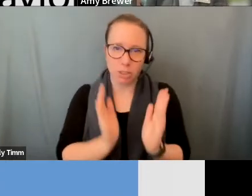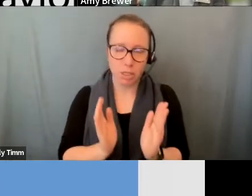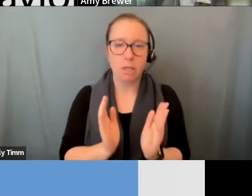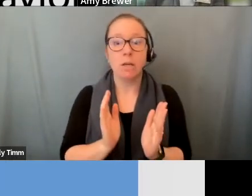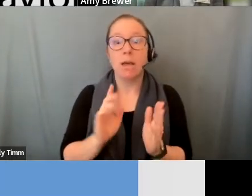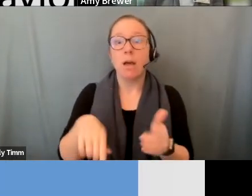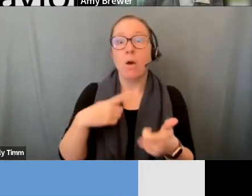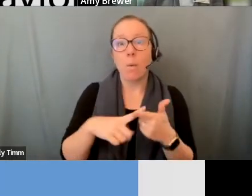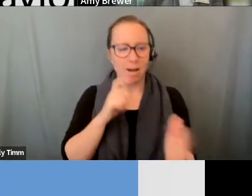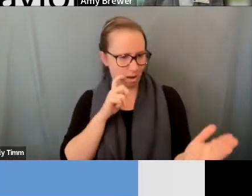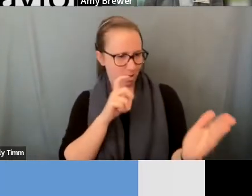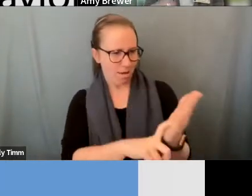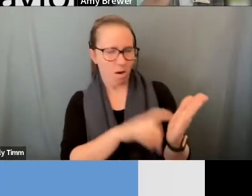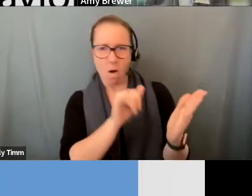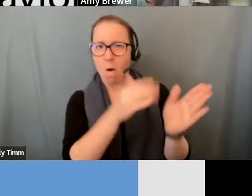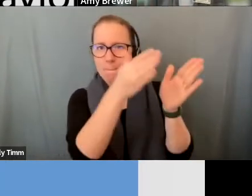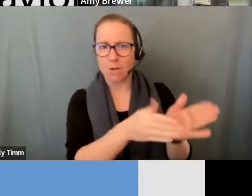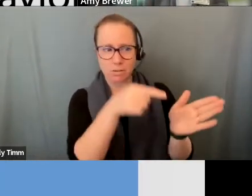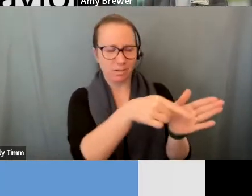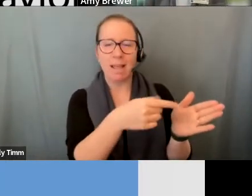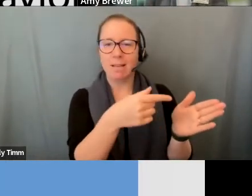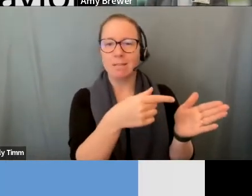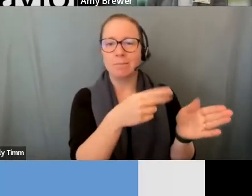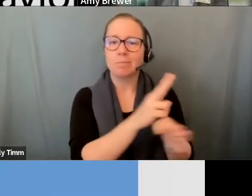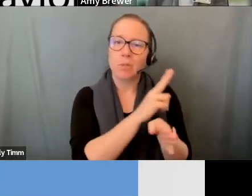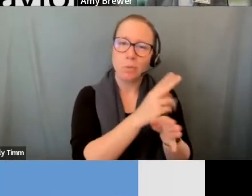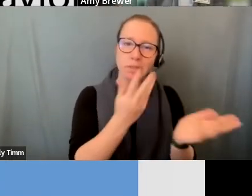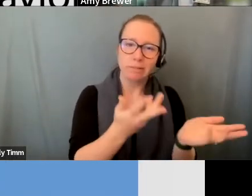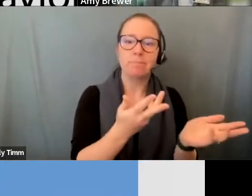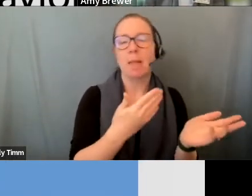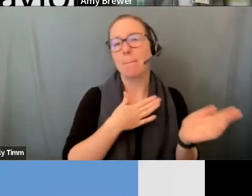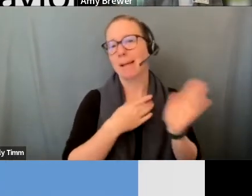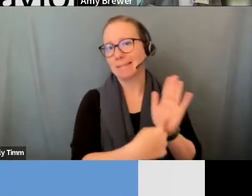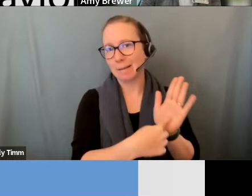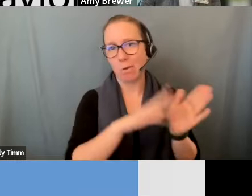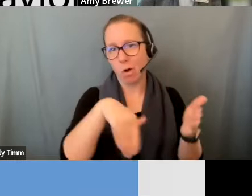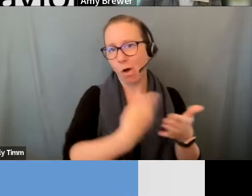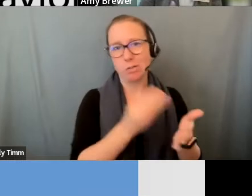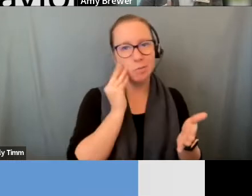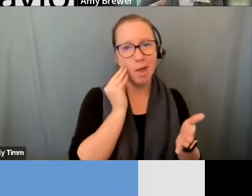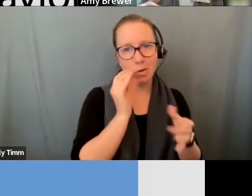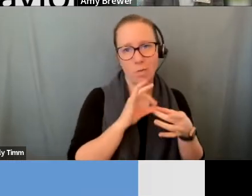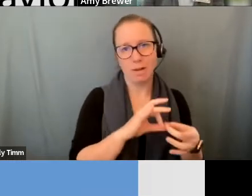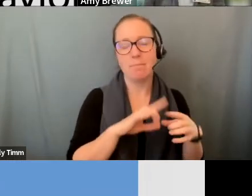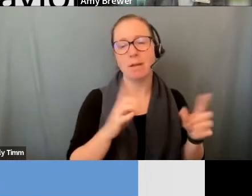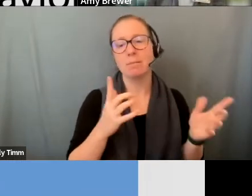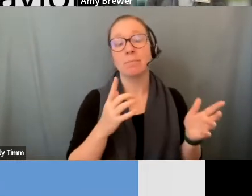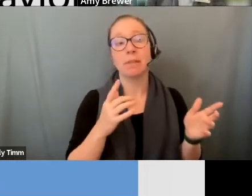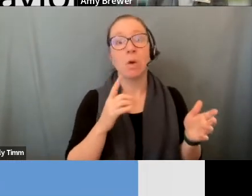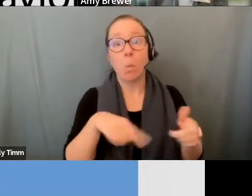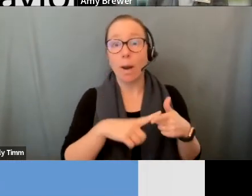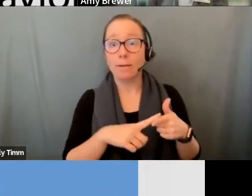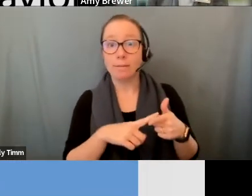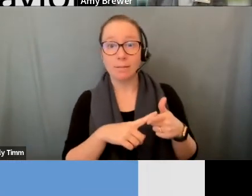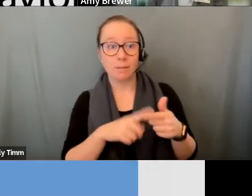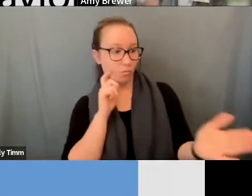is recognized that an individual is using, and my examples are all tobacco related, but so as soon as you recognize